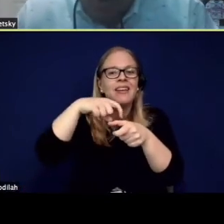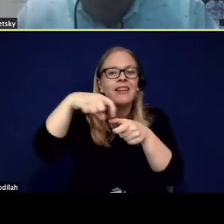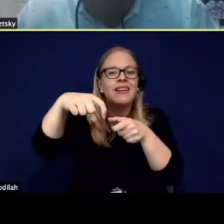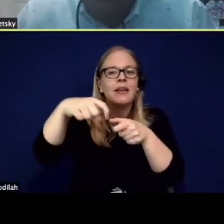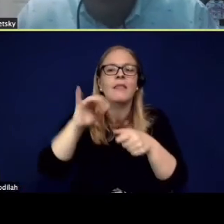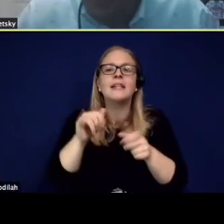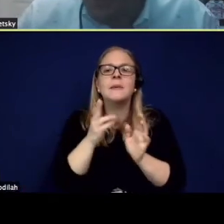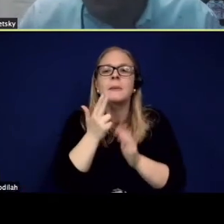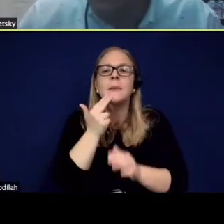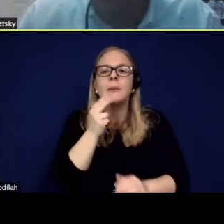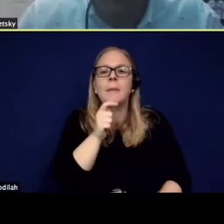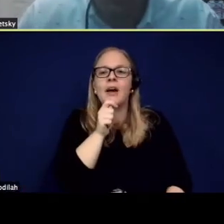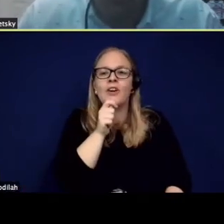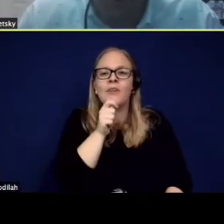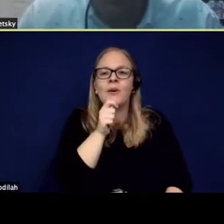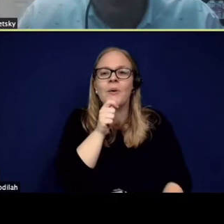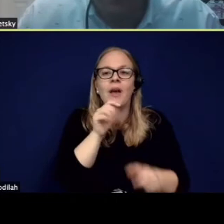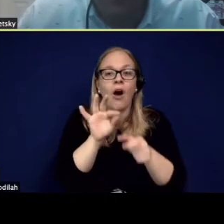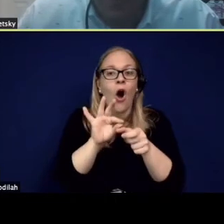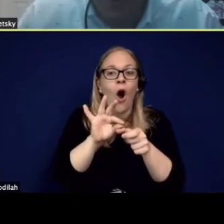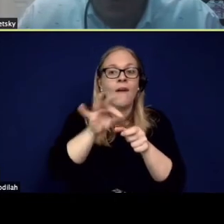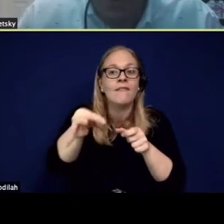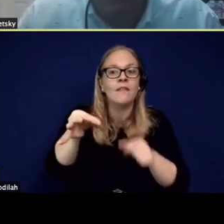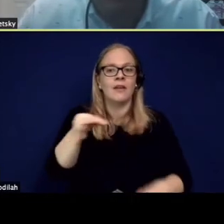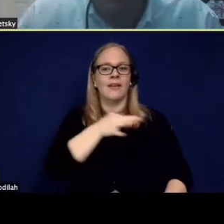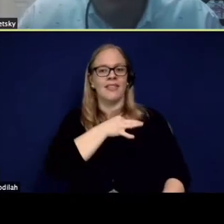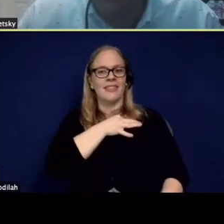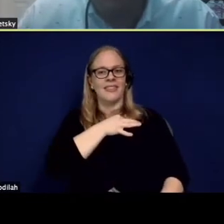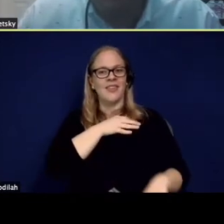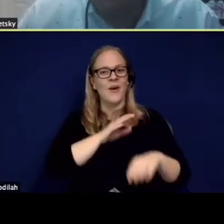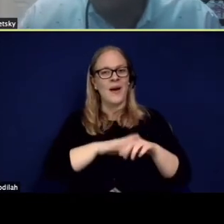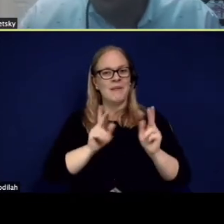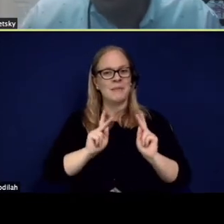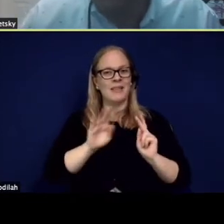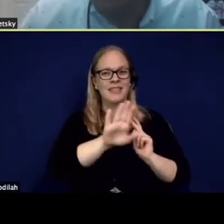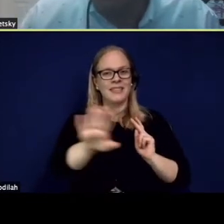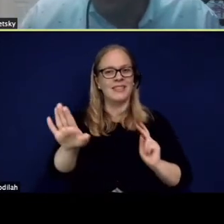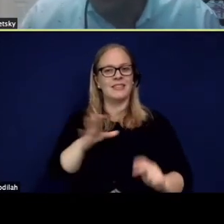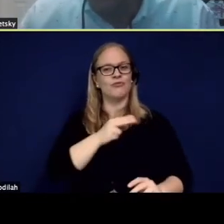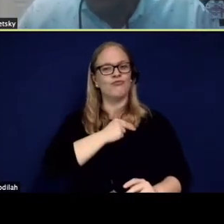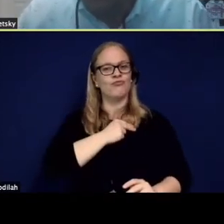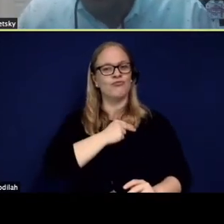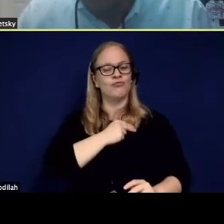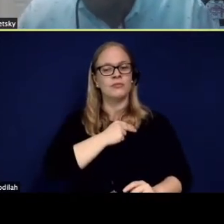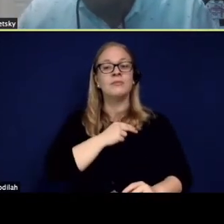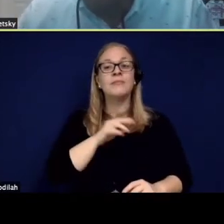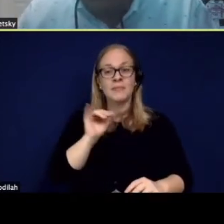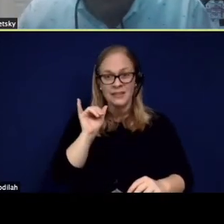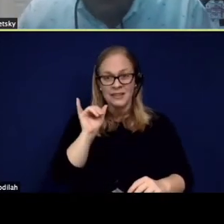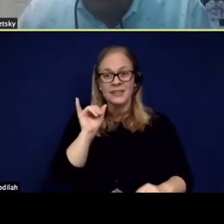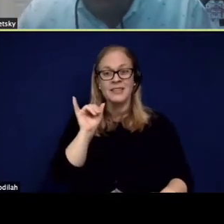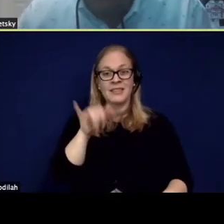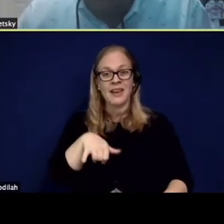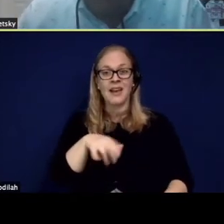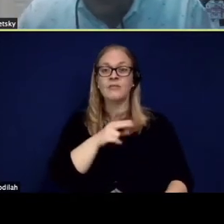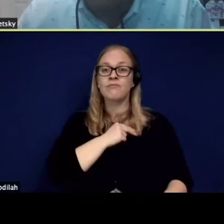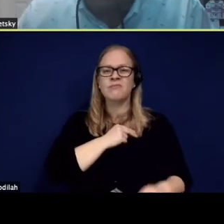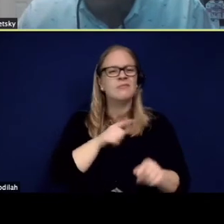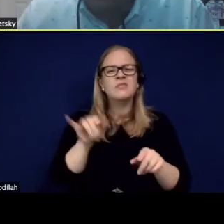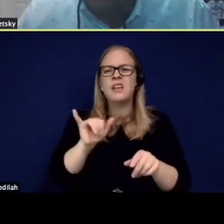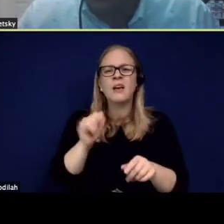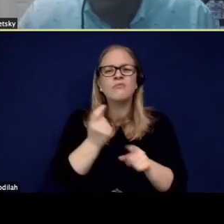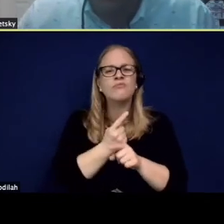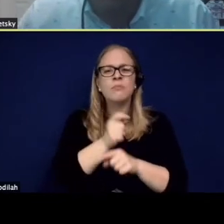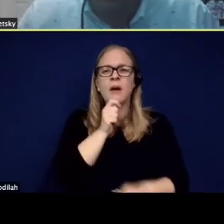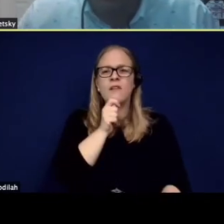take off and someone can wear it. And it is a device where it's like a regular microphone, and it